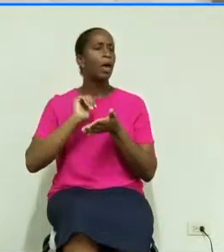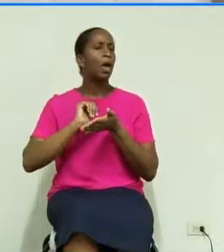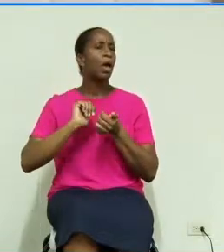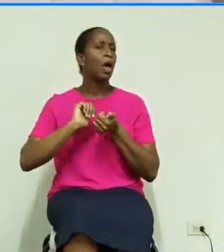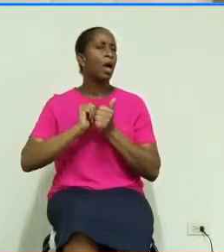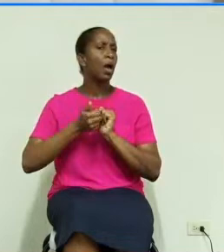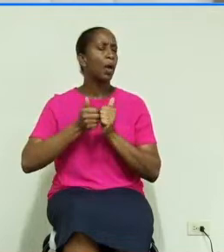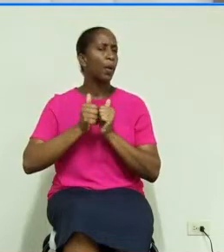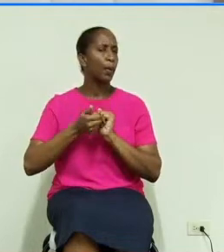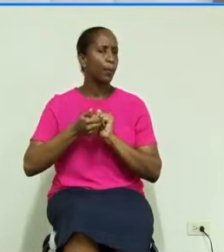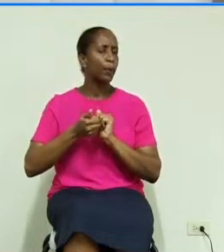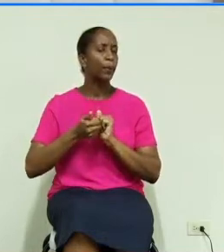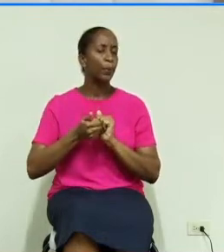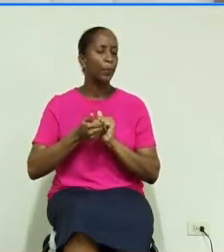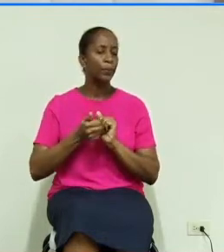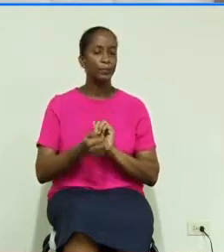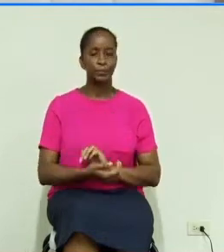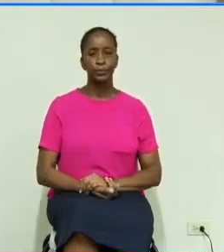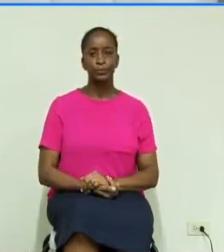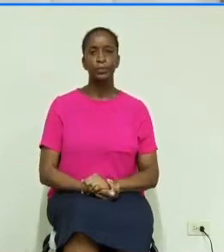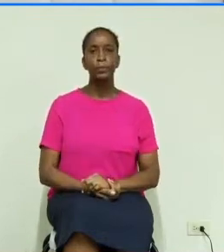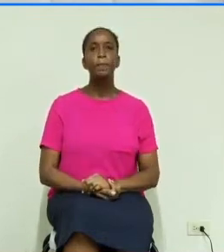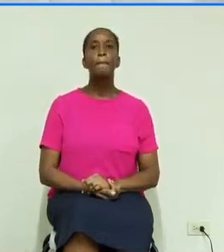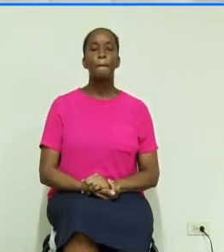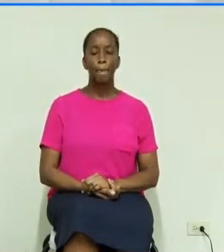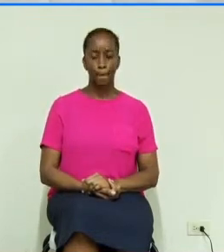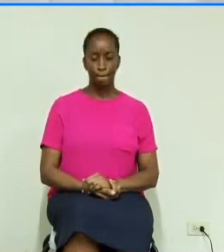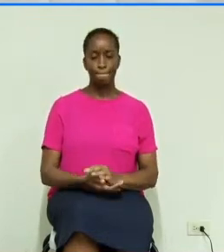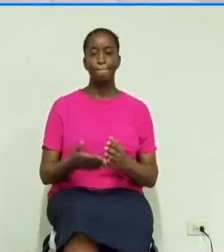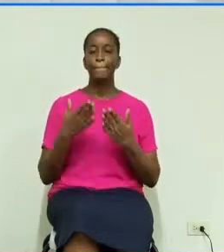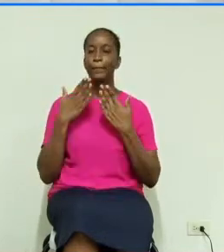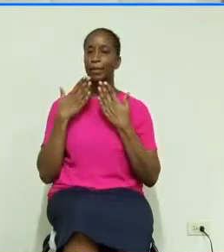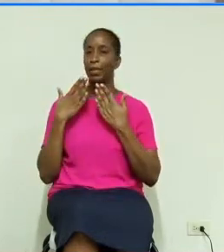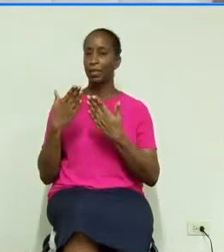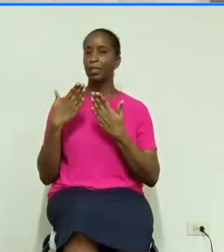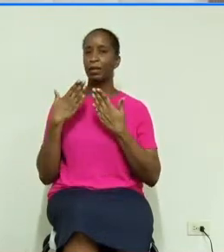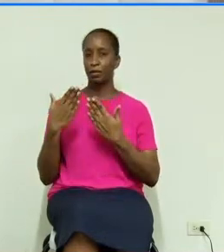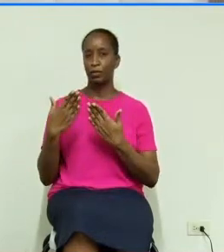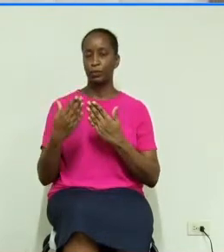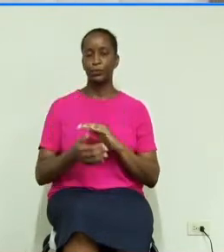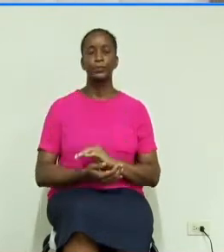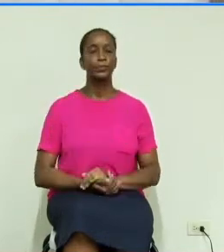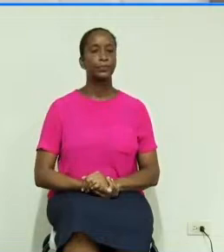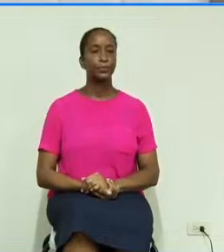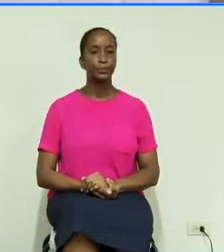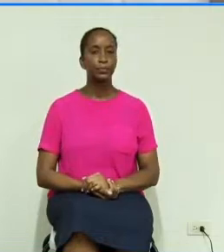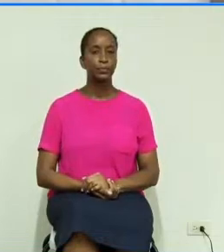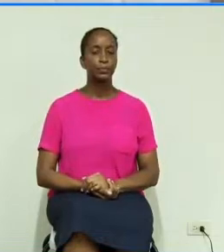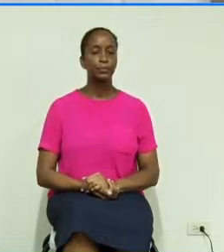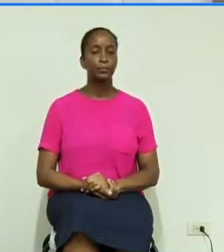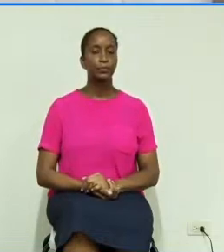I should like to thank Dr. Oceang Springer for her provocative ending in particular.